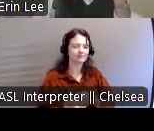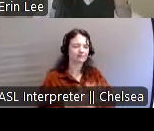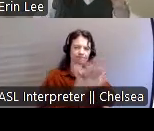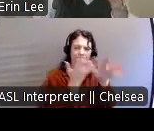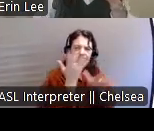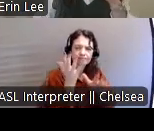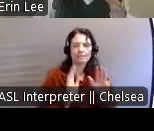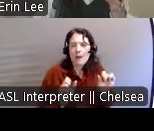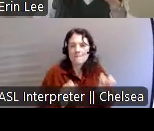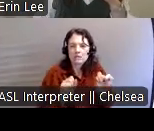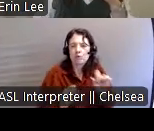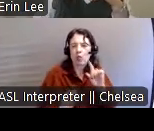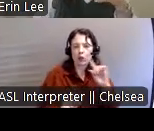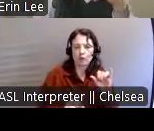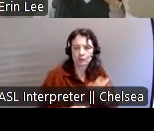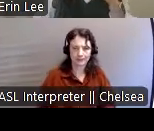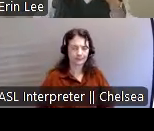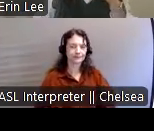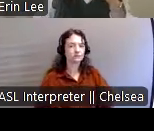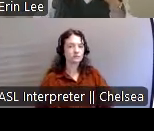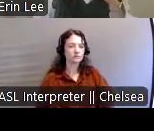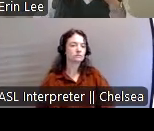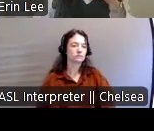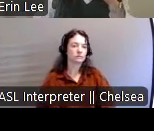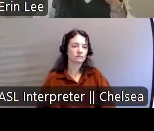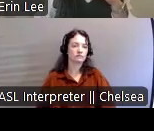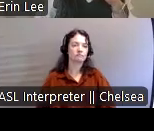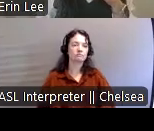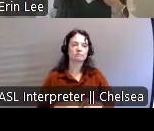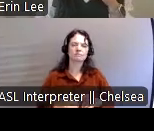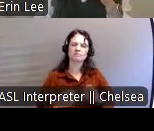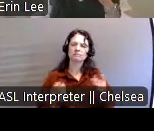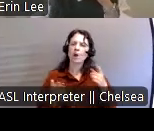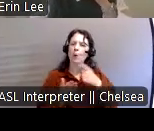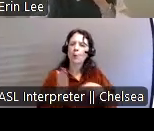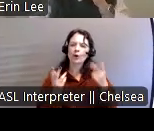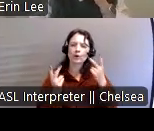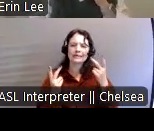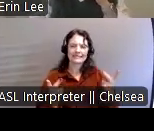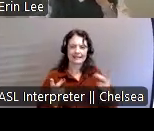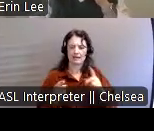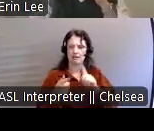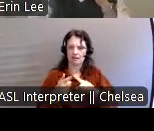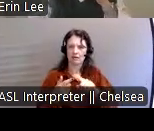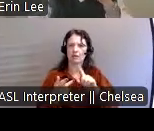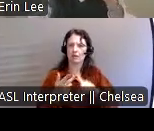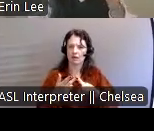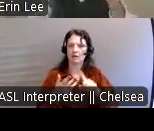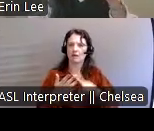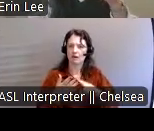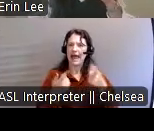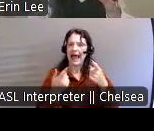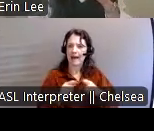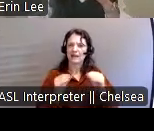please. So where are the intersections? Where could we be engaging and seeing these intersections